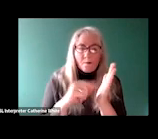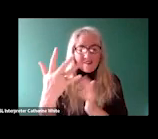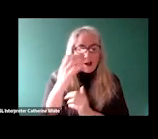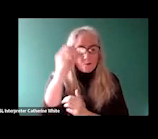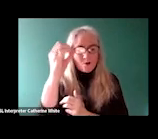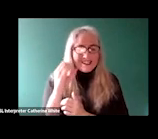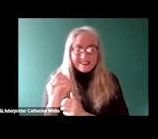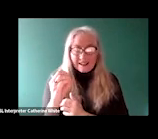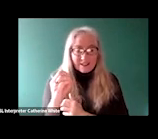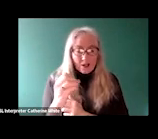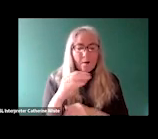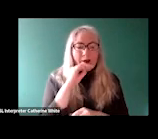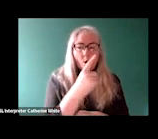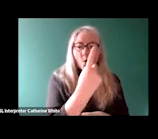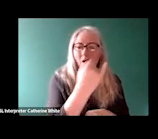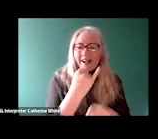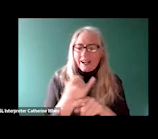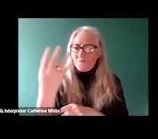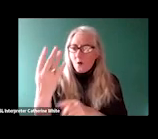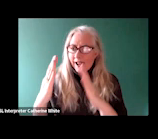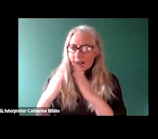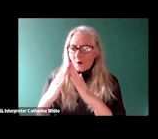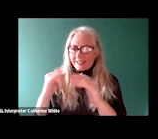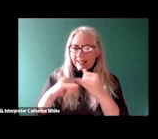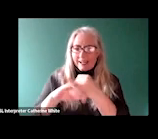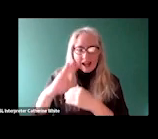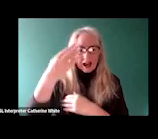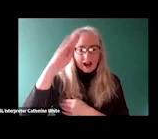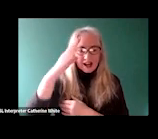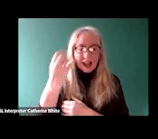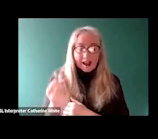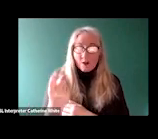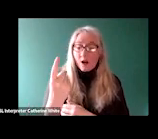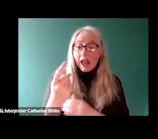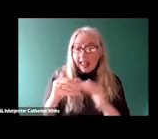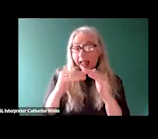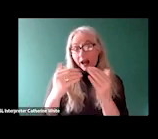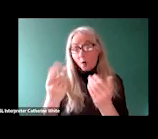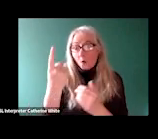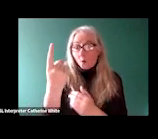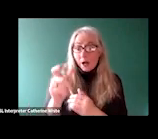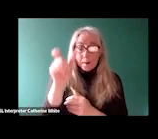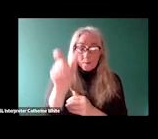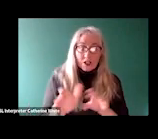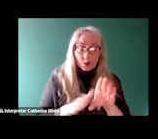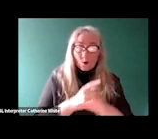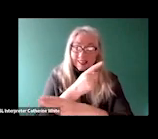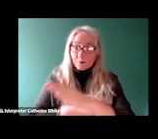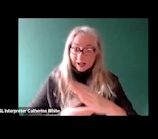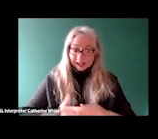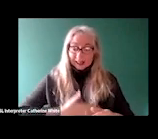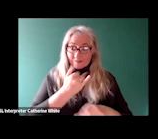27.5%, so that's 1 in 4 households in Ireland have at least one person with a disability living in